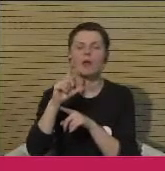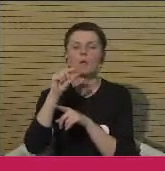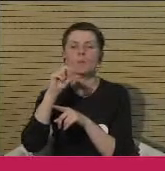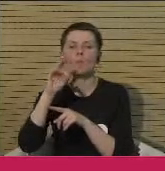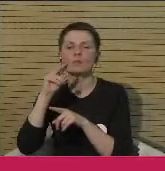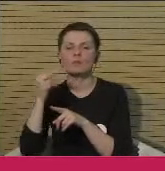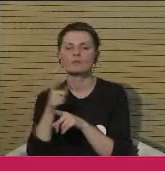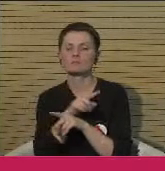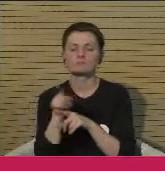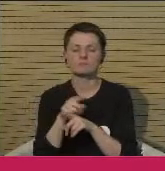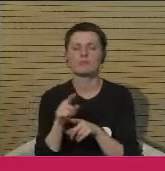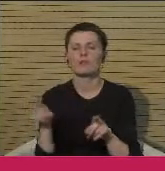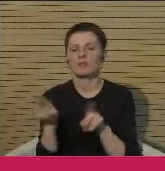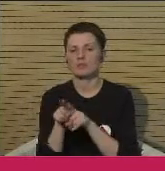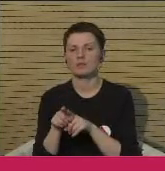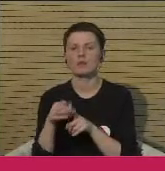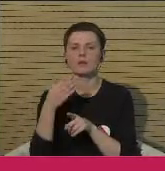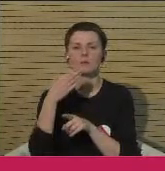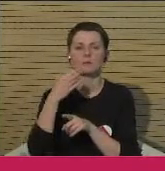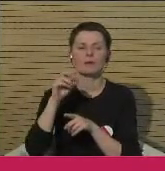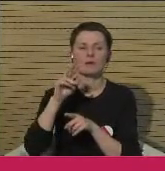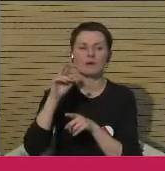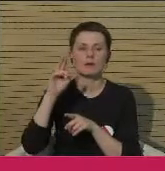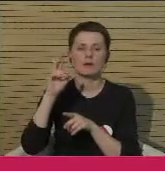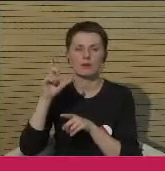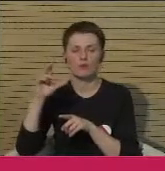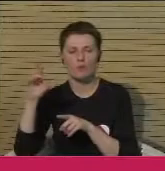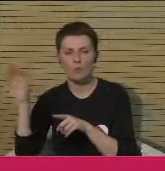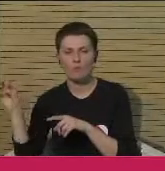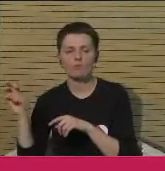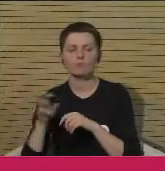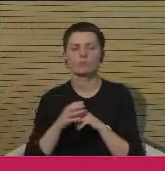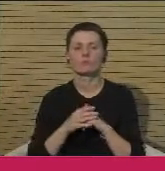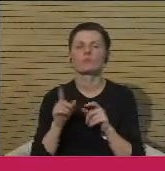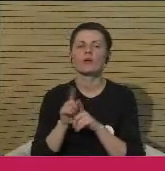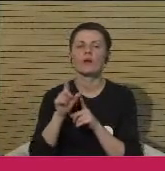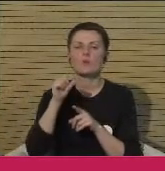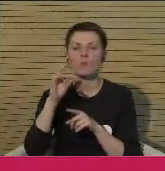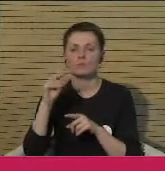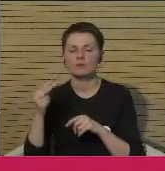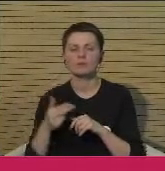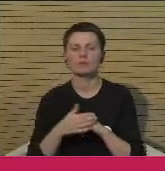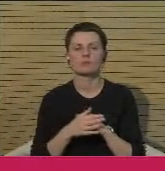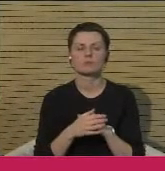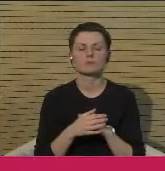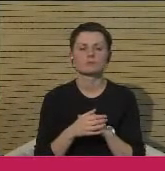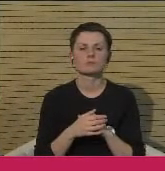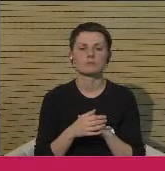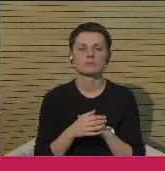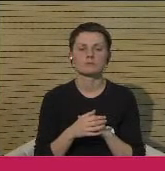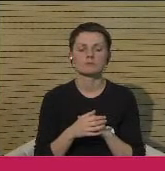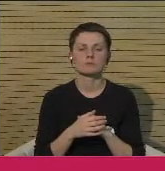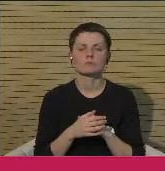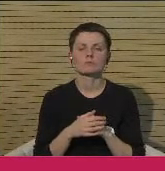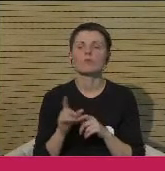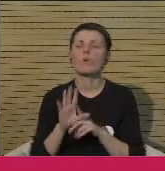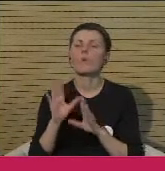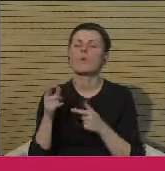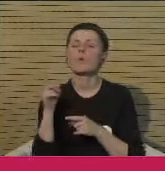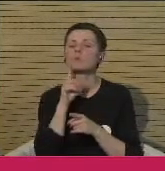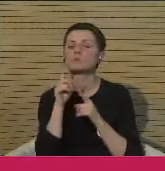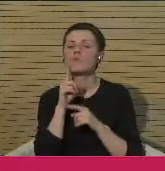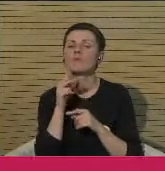Merkel, Putin, and other representatives of the European Union talk,